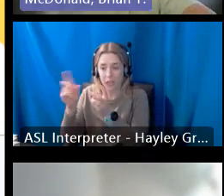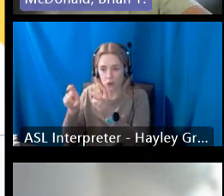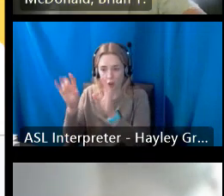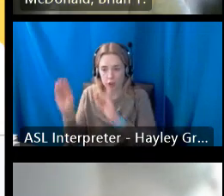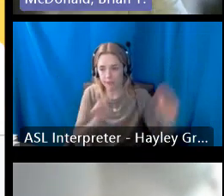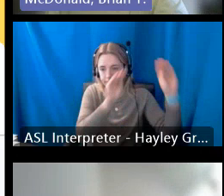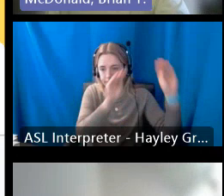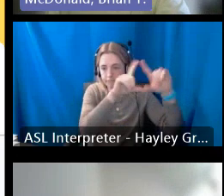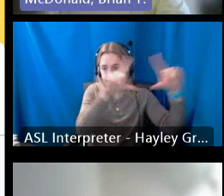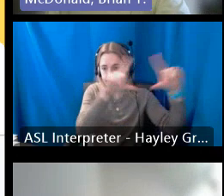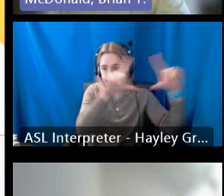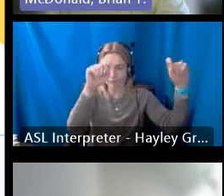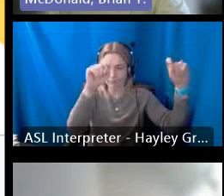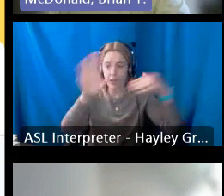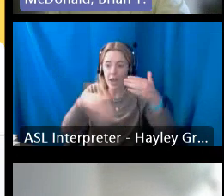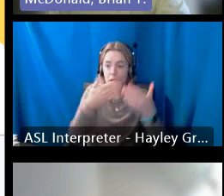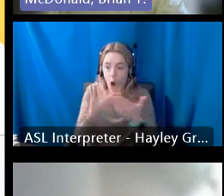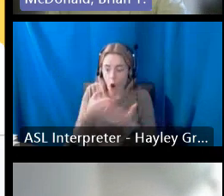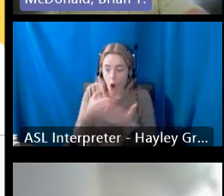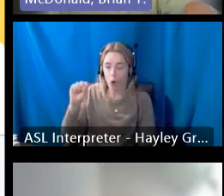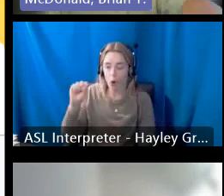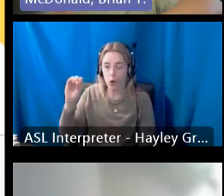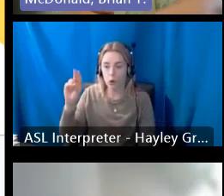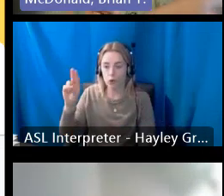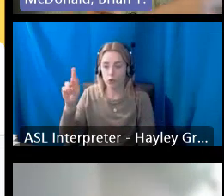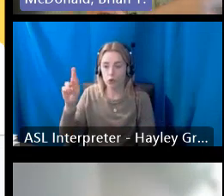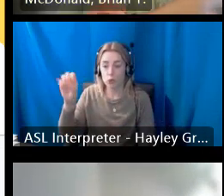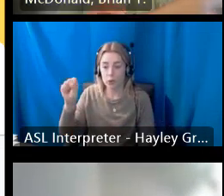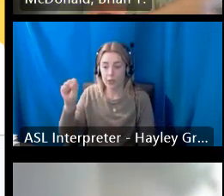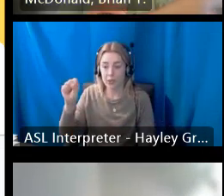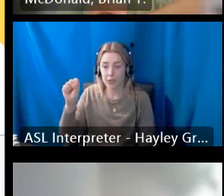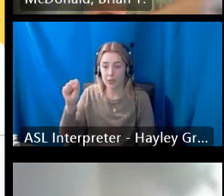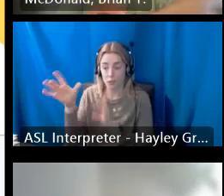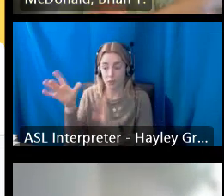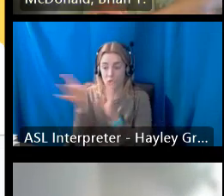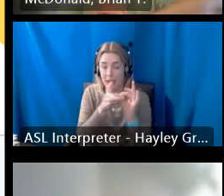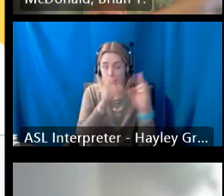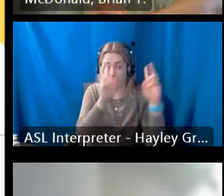reader through different aspects of your research.